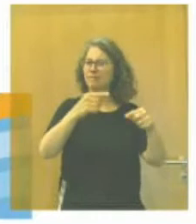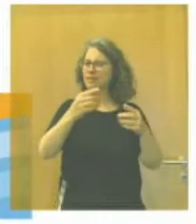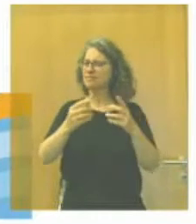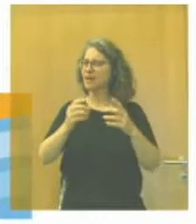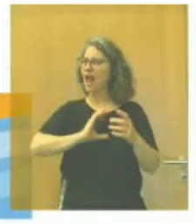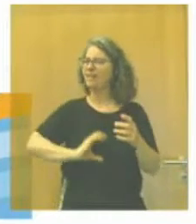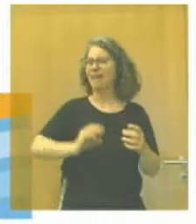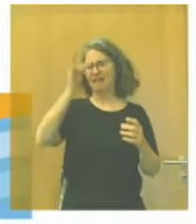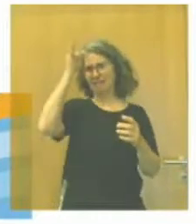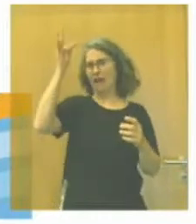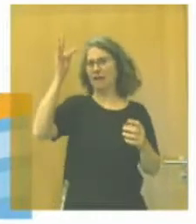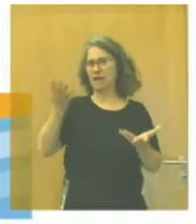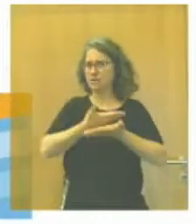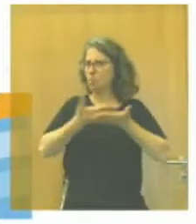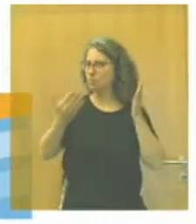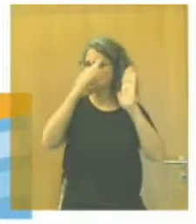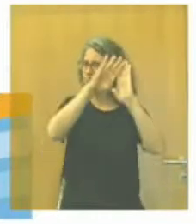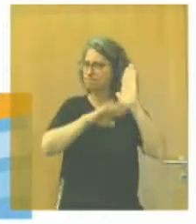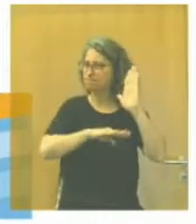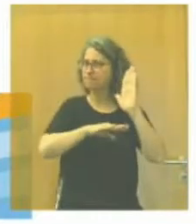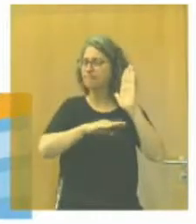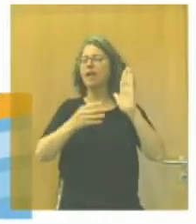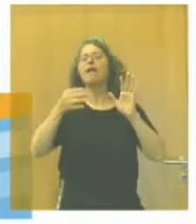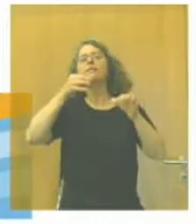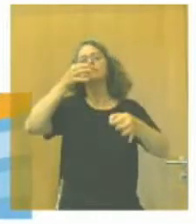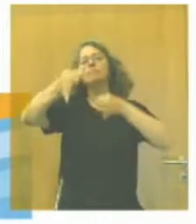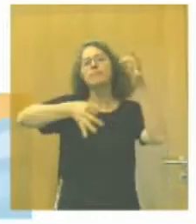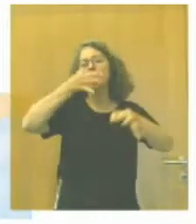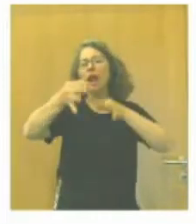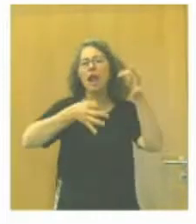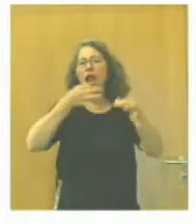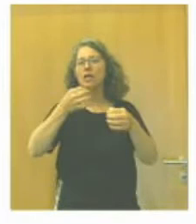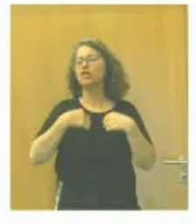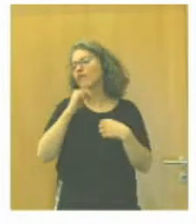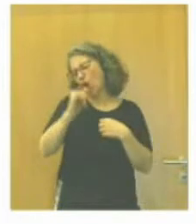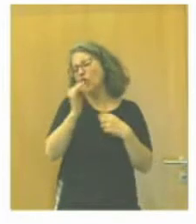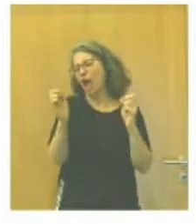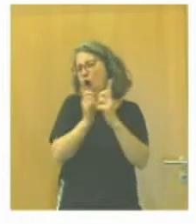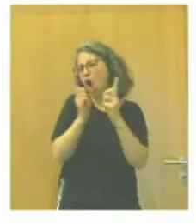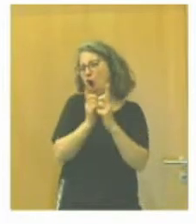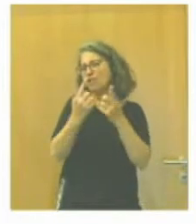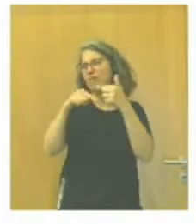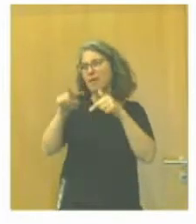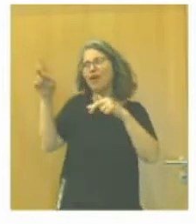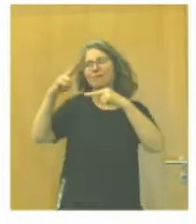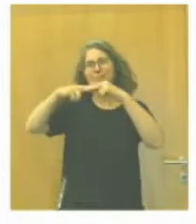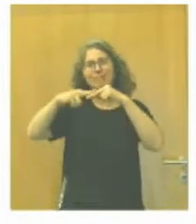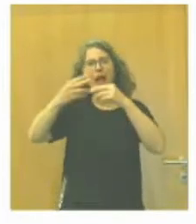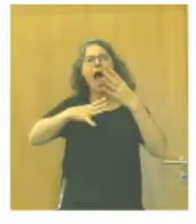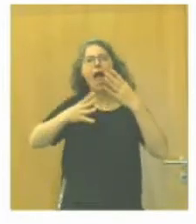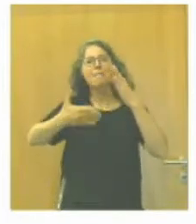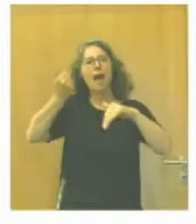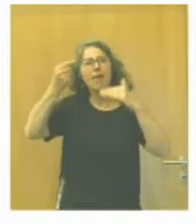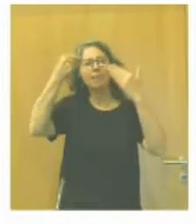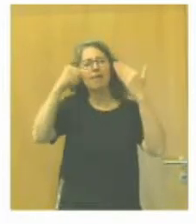It describes what I will tell you, but in much, much more detail. There's, I think, a 39-page technical appendix for those